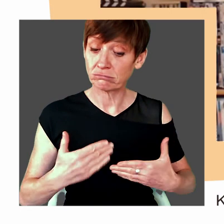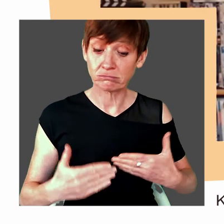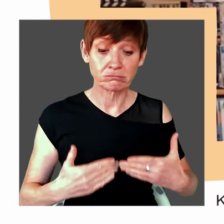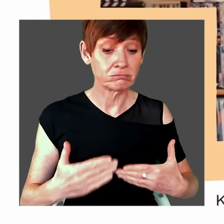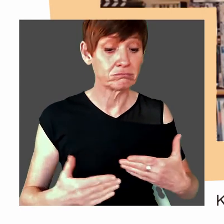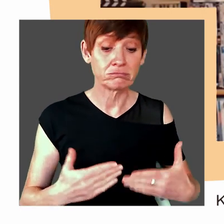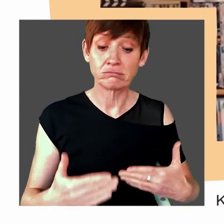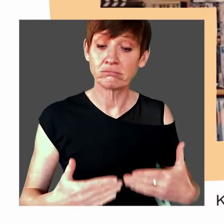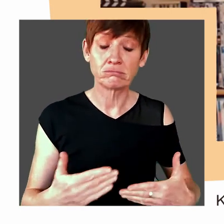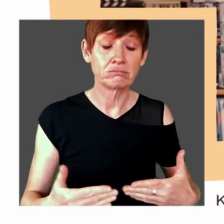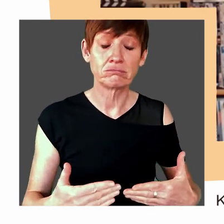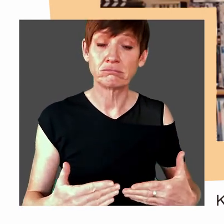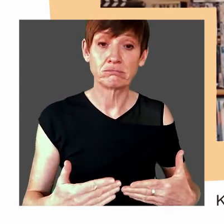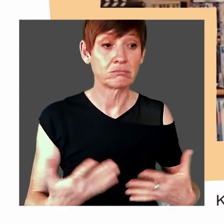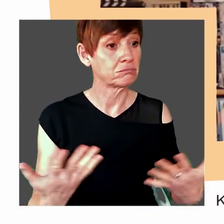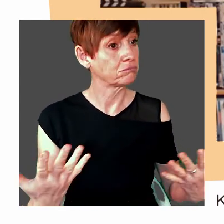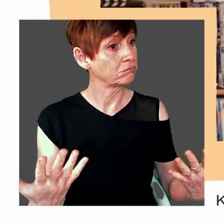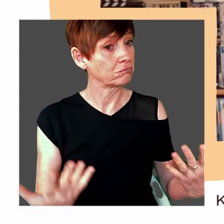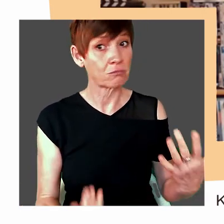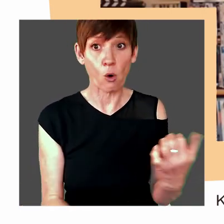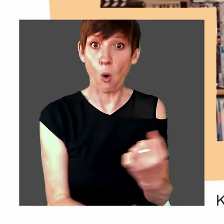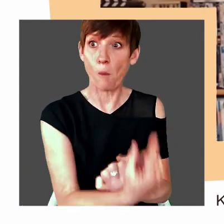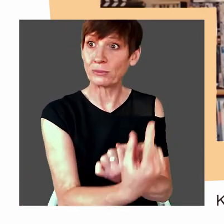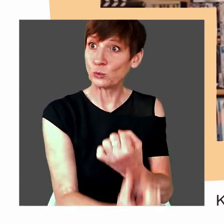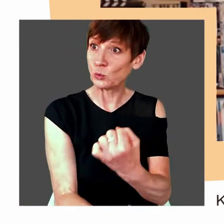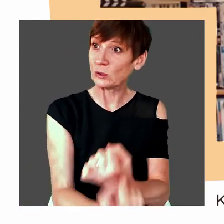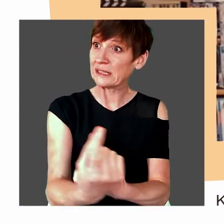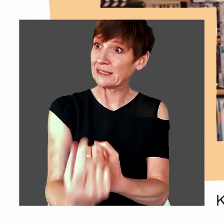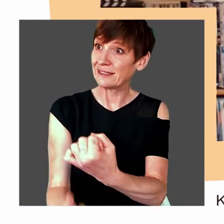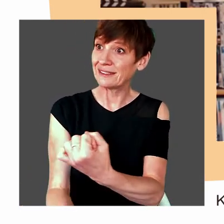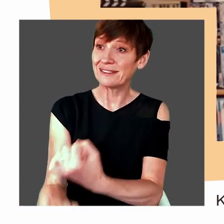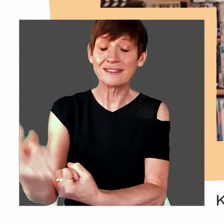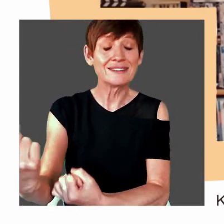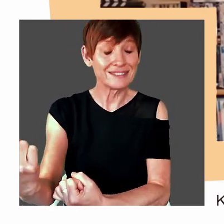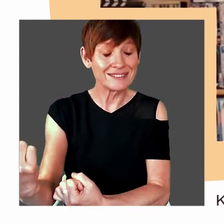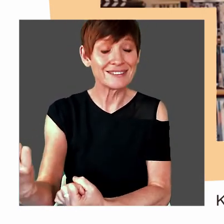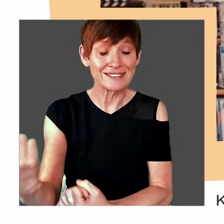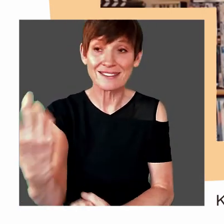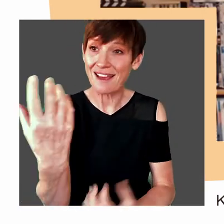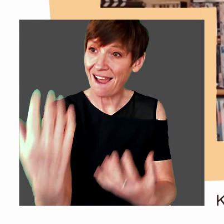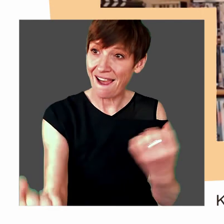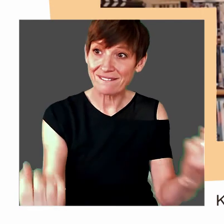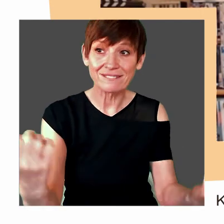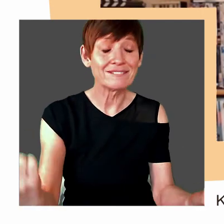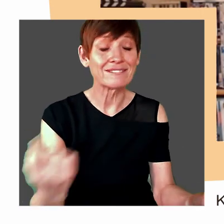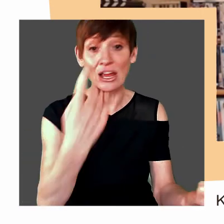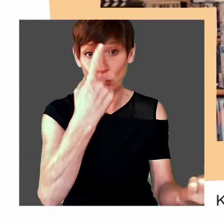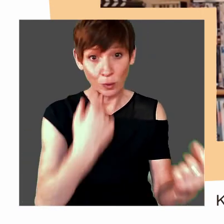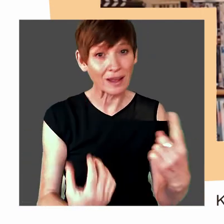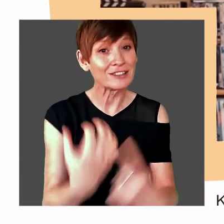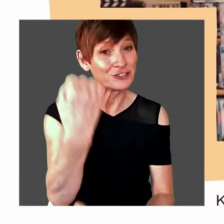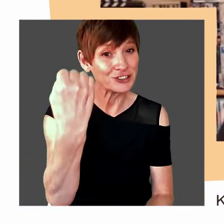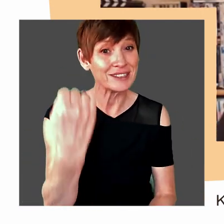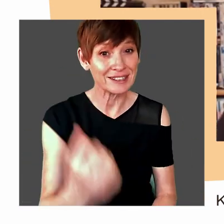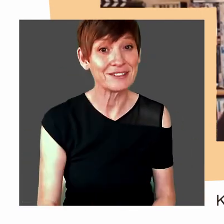people, the opportunity, you know, will find you, and achievement happen as well.